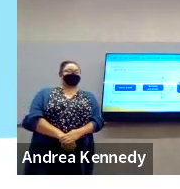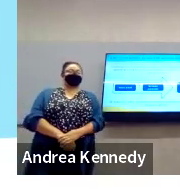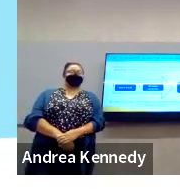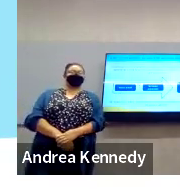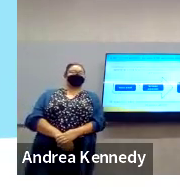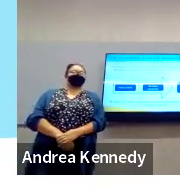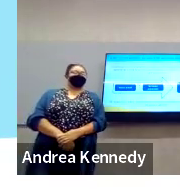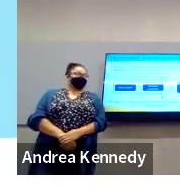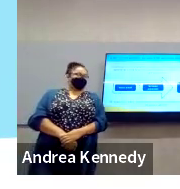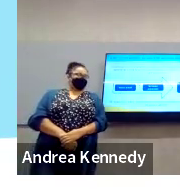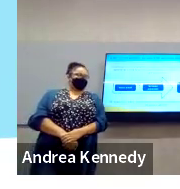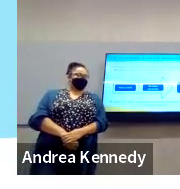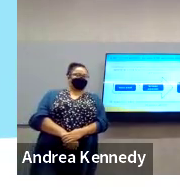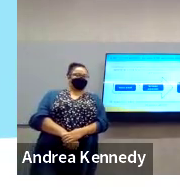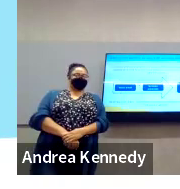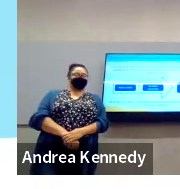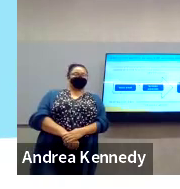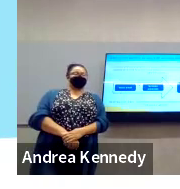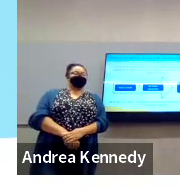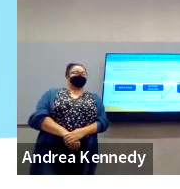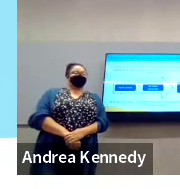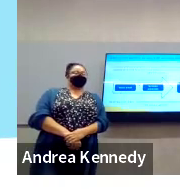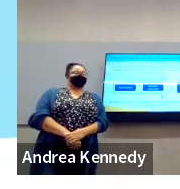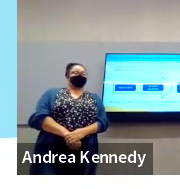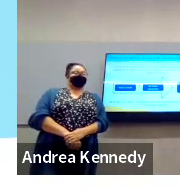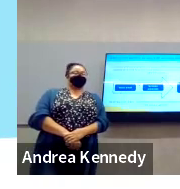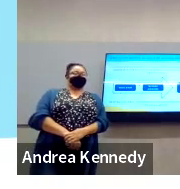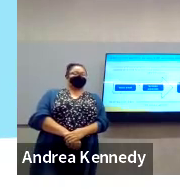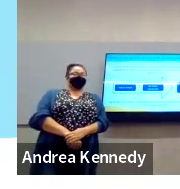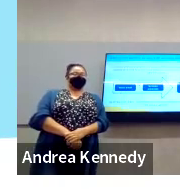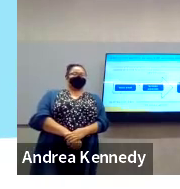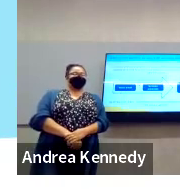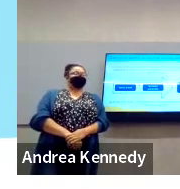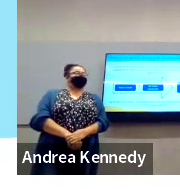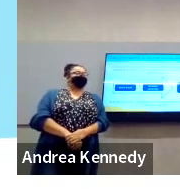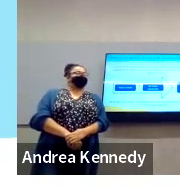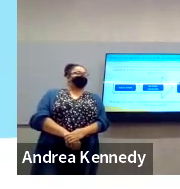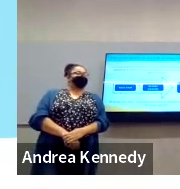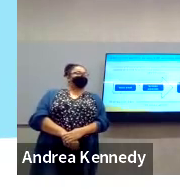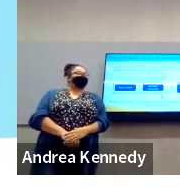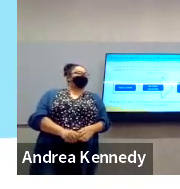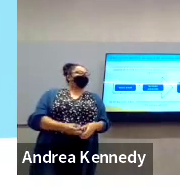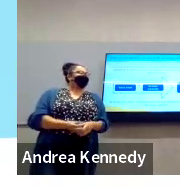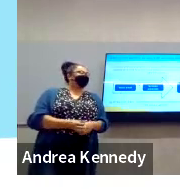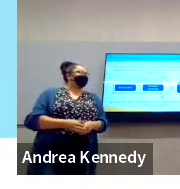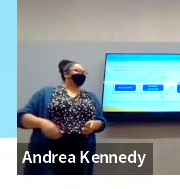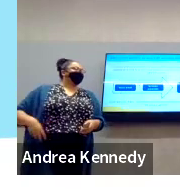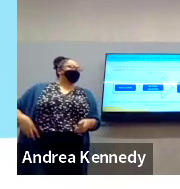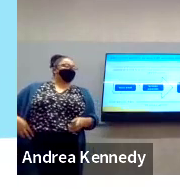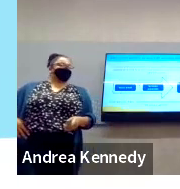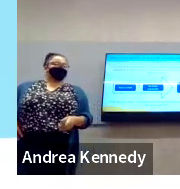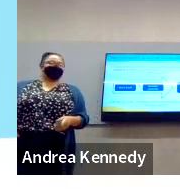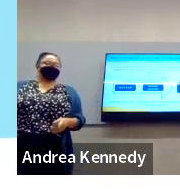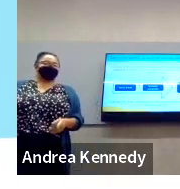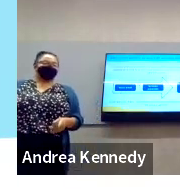servicios públicos que actualmente ustedes están pagando por separado de su renta y no están submedidos a